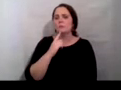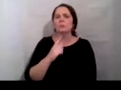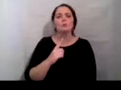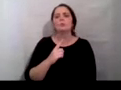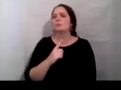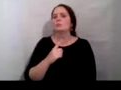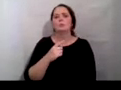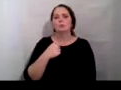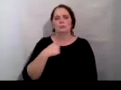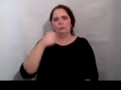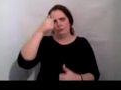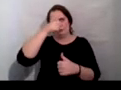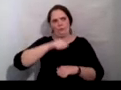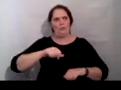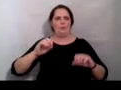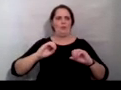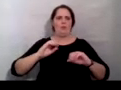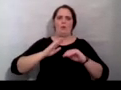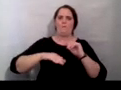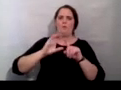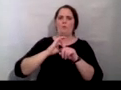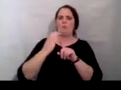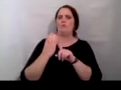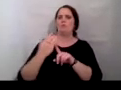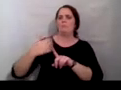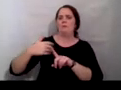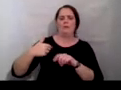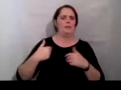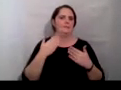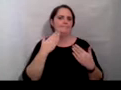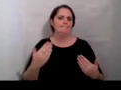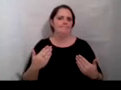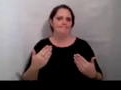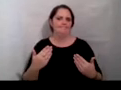16% say I don't know anything enough about the cultural background to say anything.